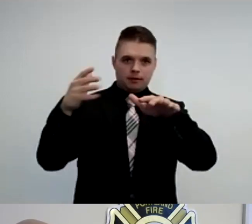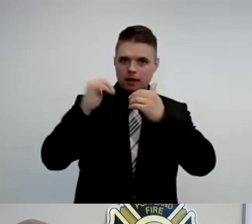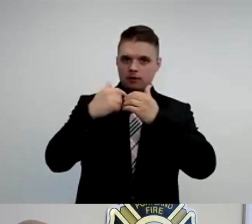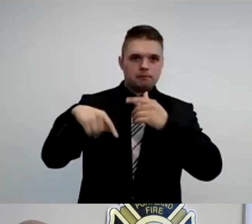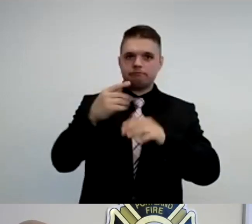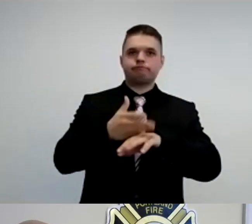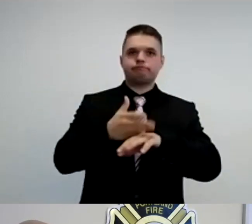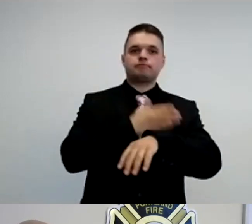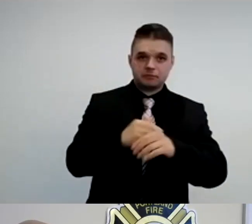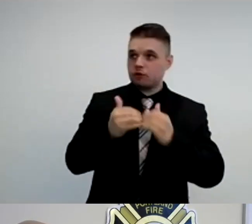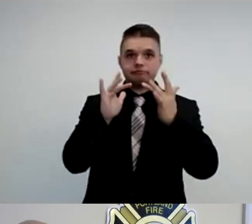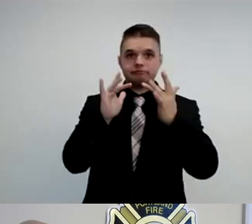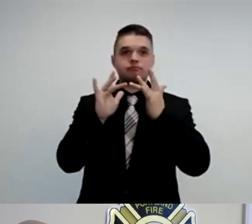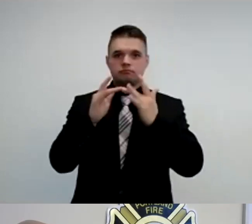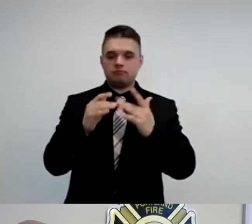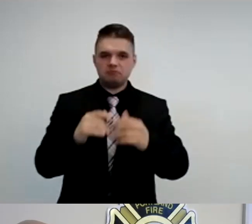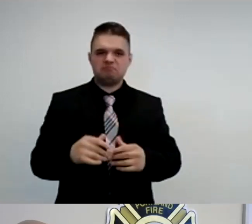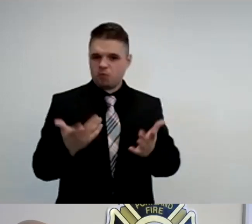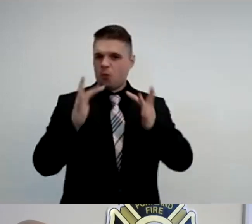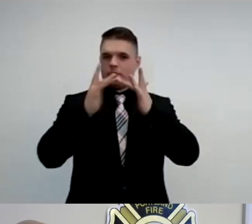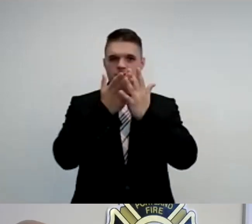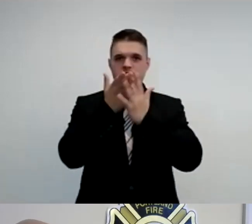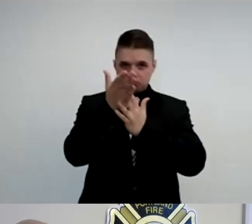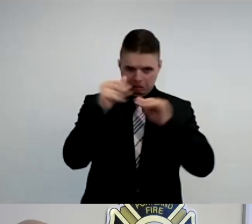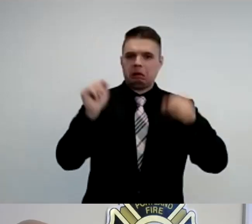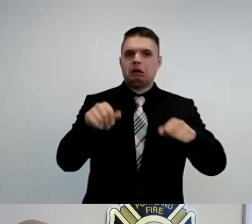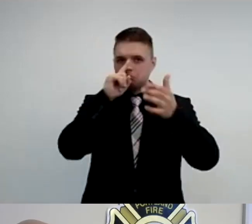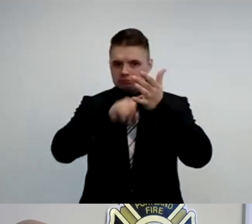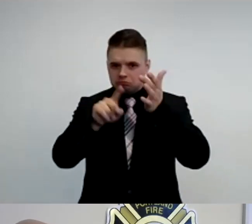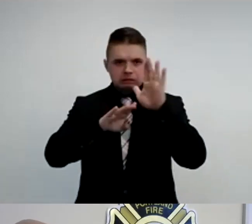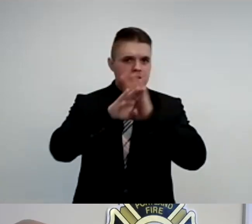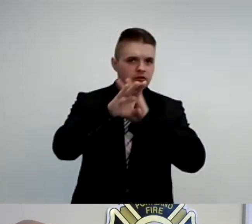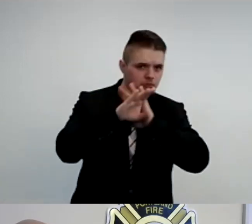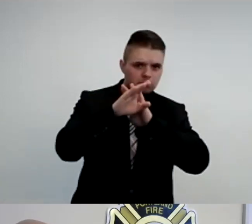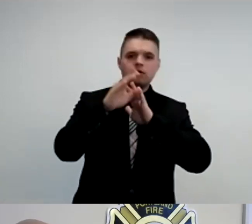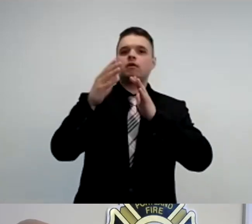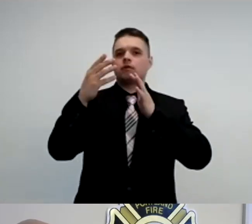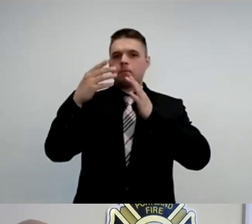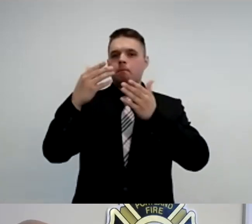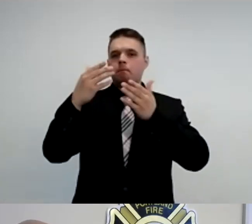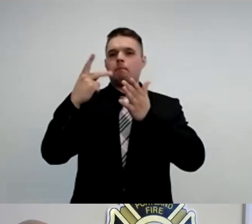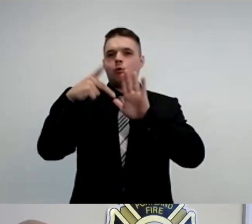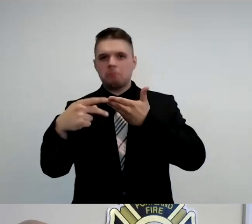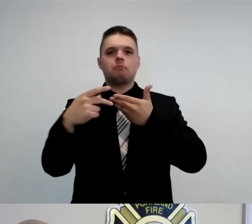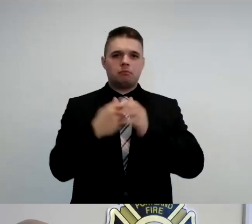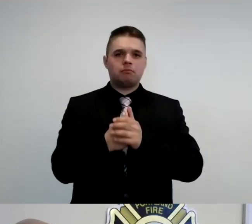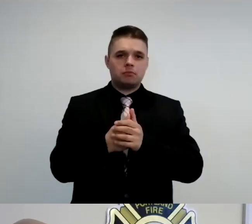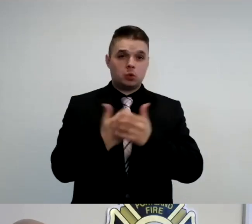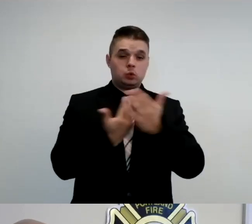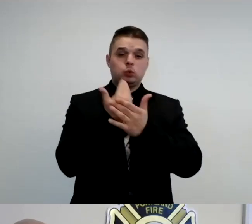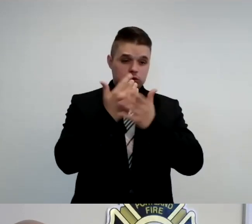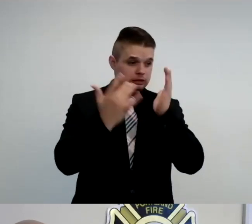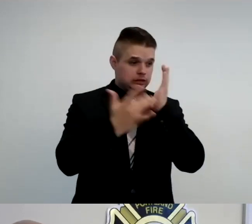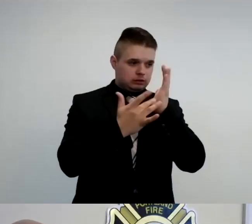symptom checker developed by Vital Software, a firm based in Atlanta, along with local tech partners. This tool is